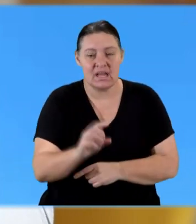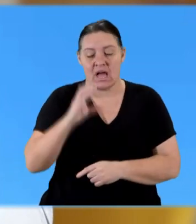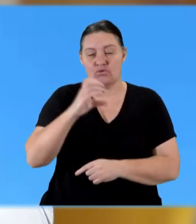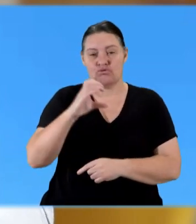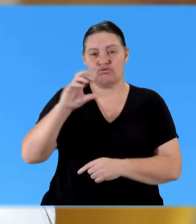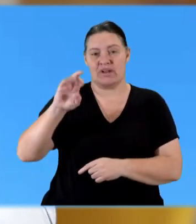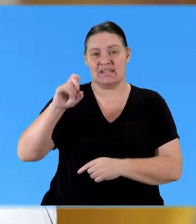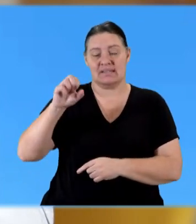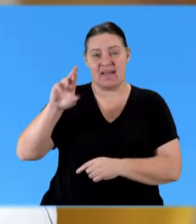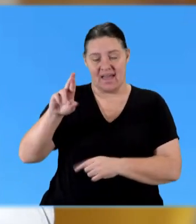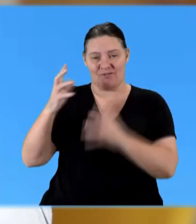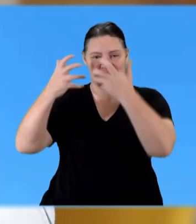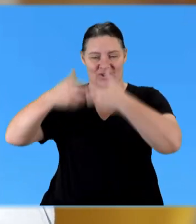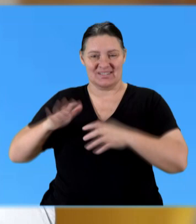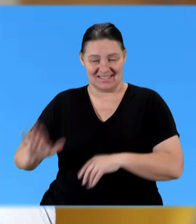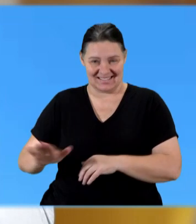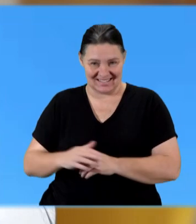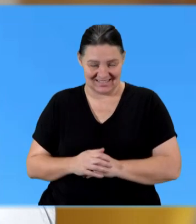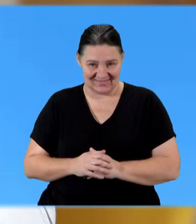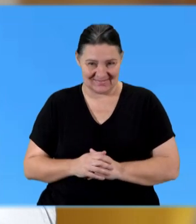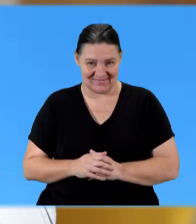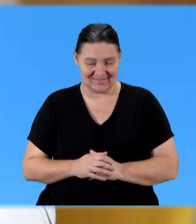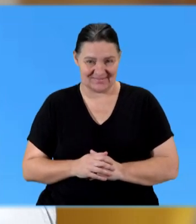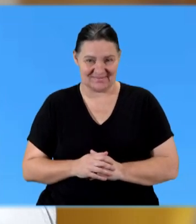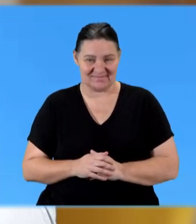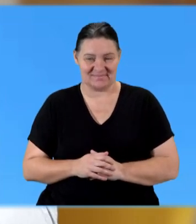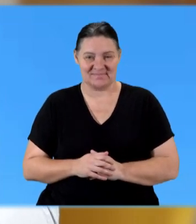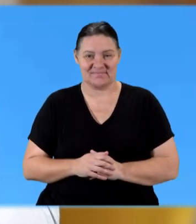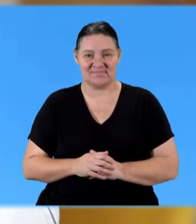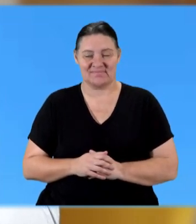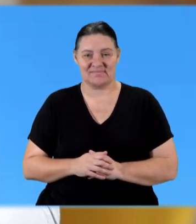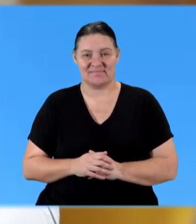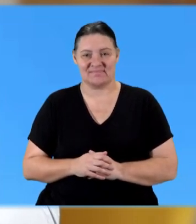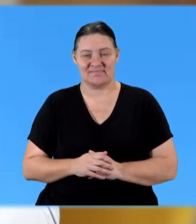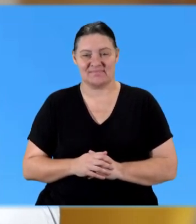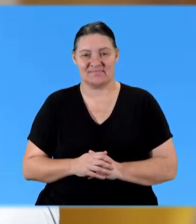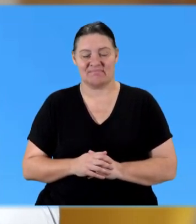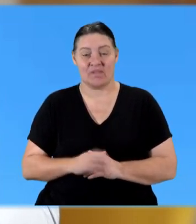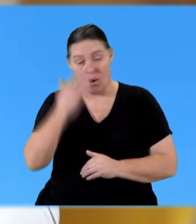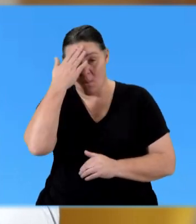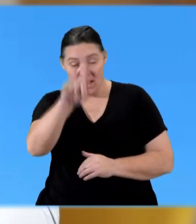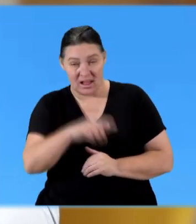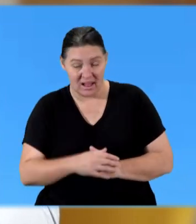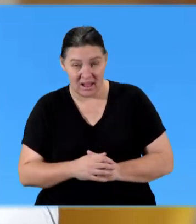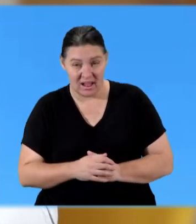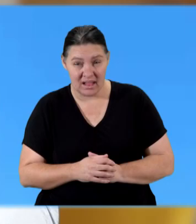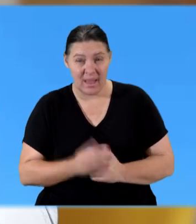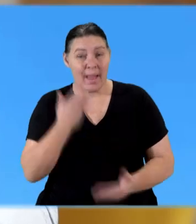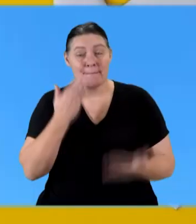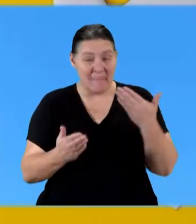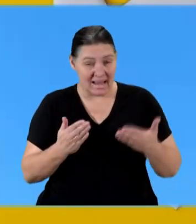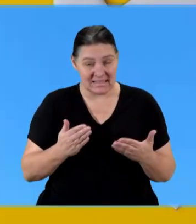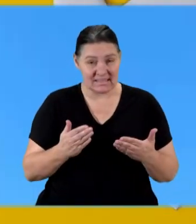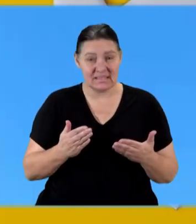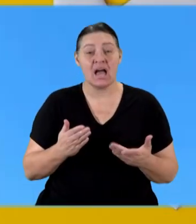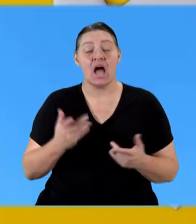on creditors reconciliation. Creditors reconciliations. Did you know that the balance